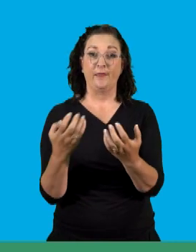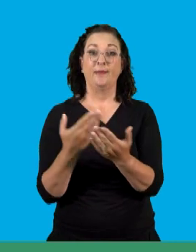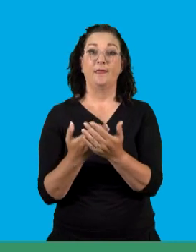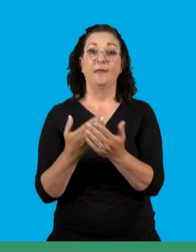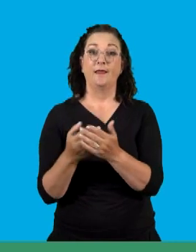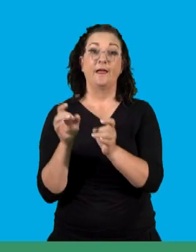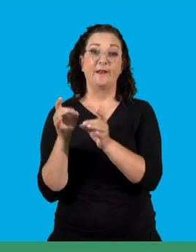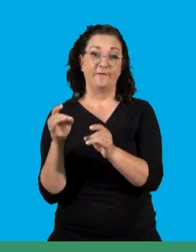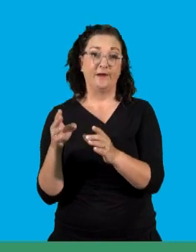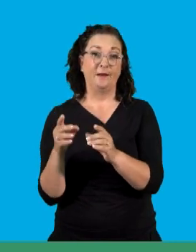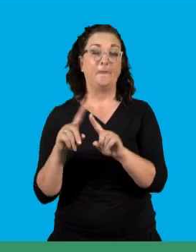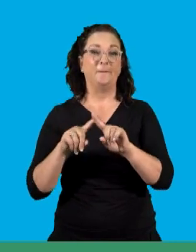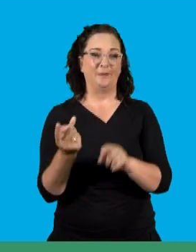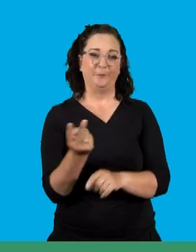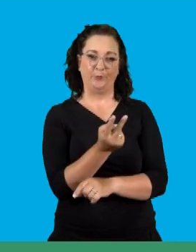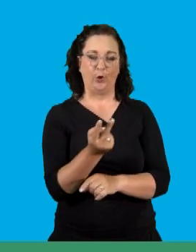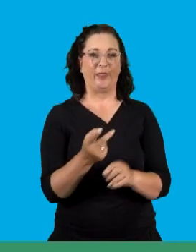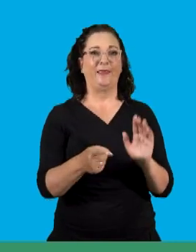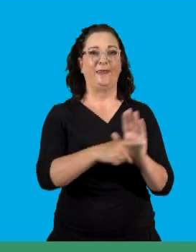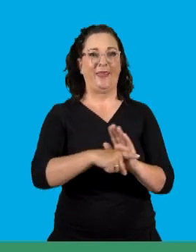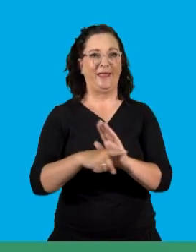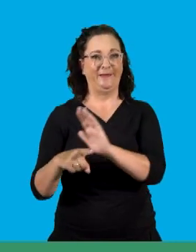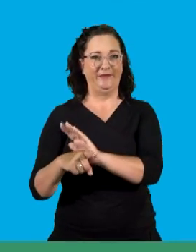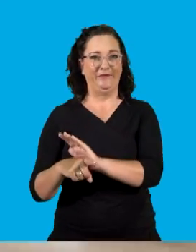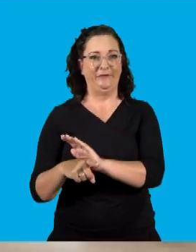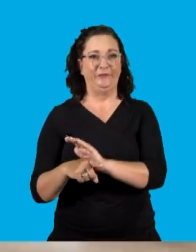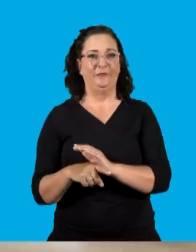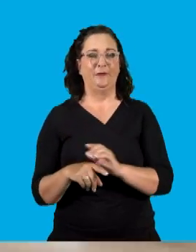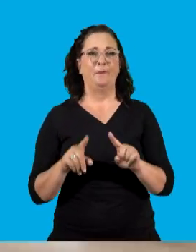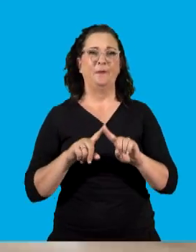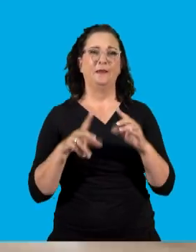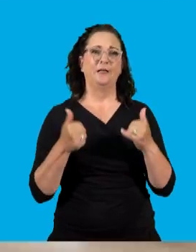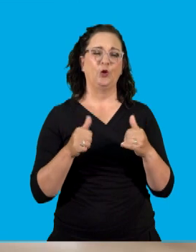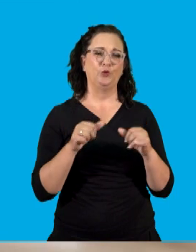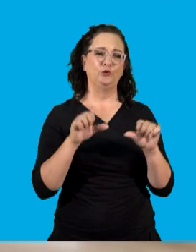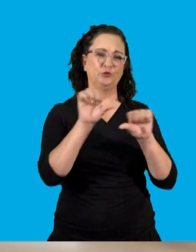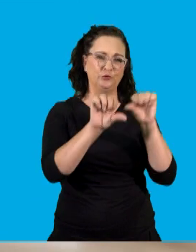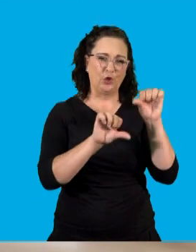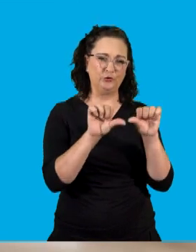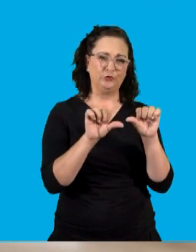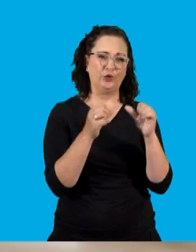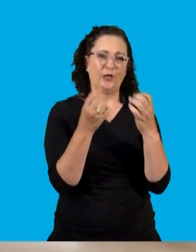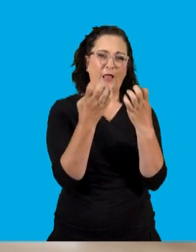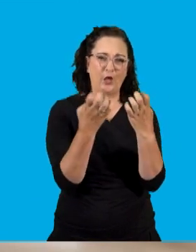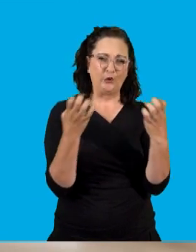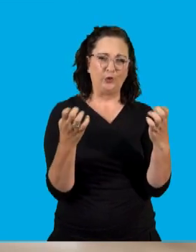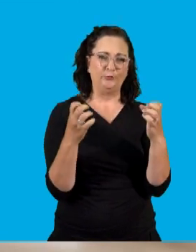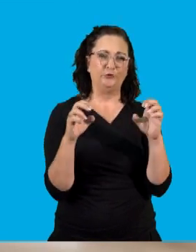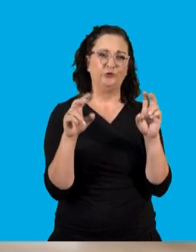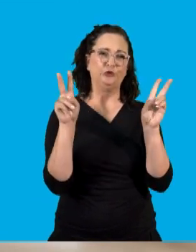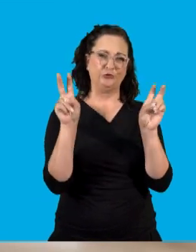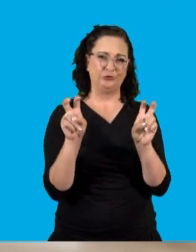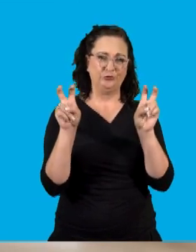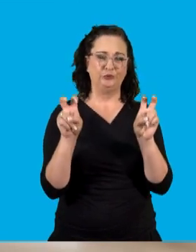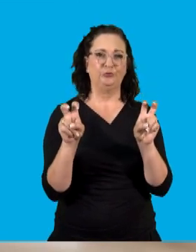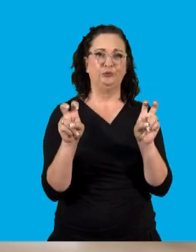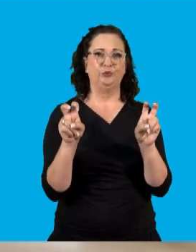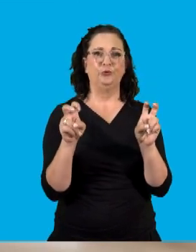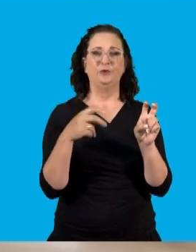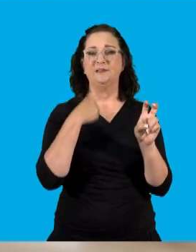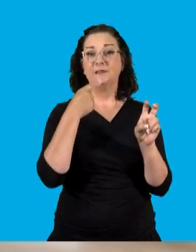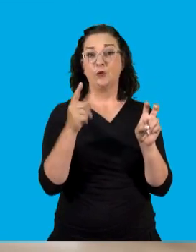negative way. So when we are referring to socio-economic issues, we are referring to the challenges